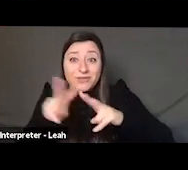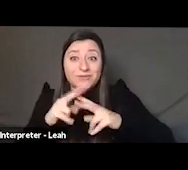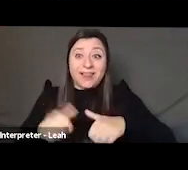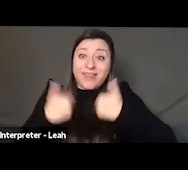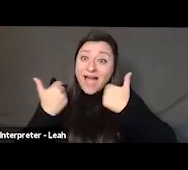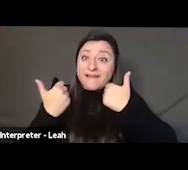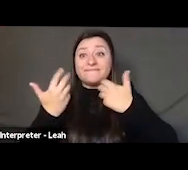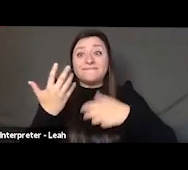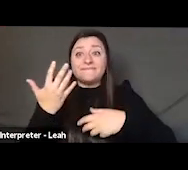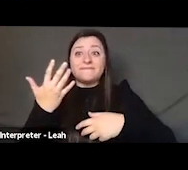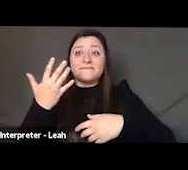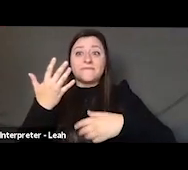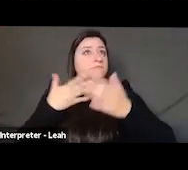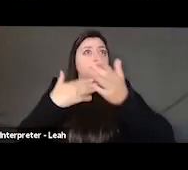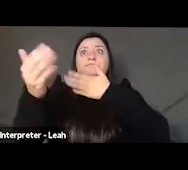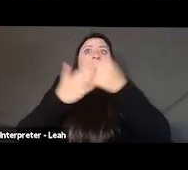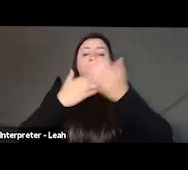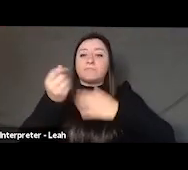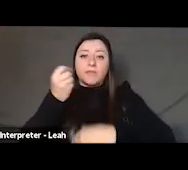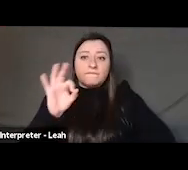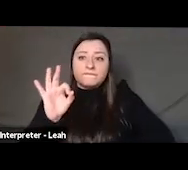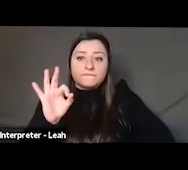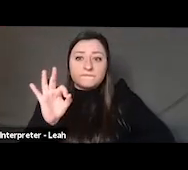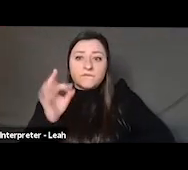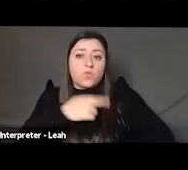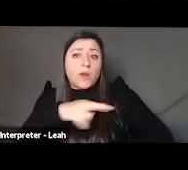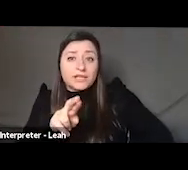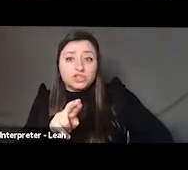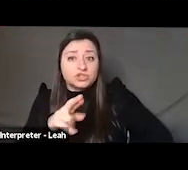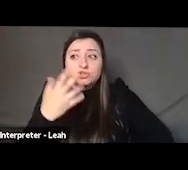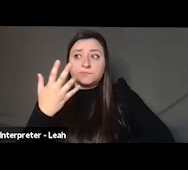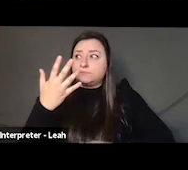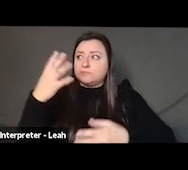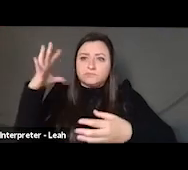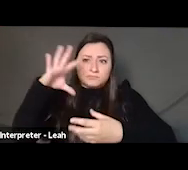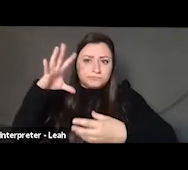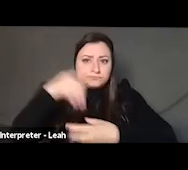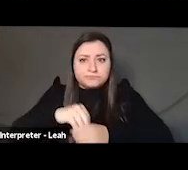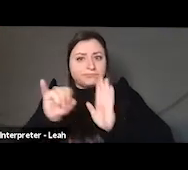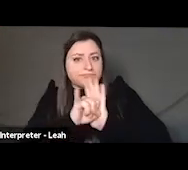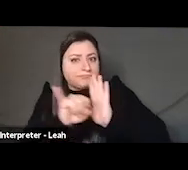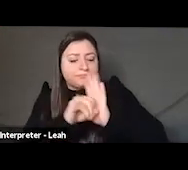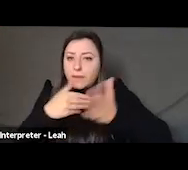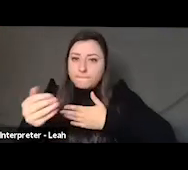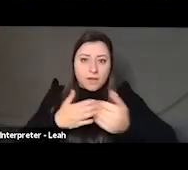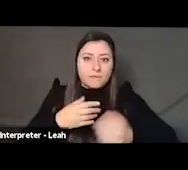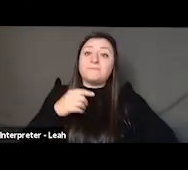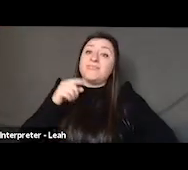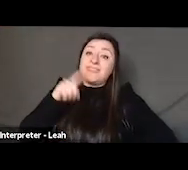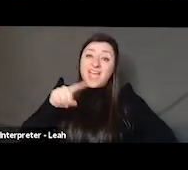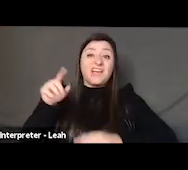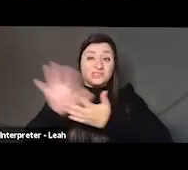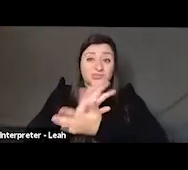lifestyle, regardless of the religious affiliation. They also destroyed